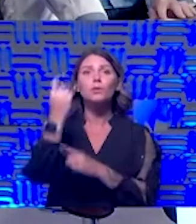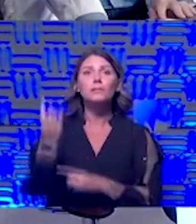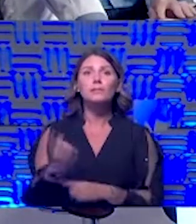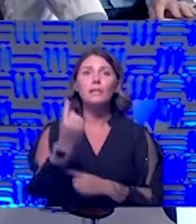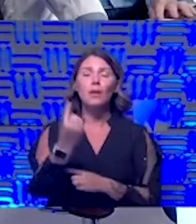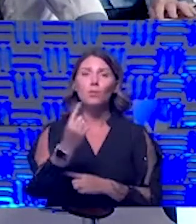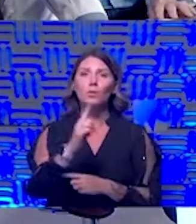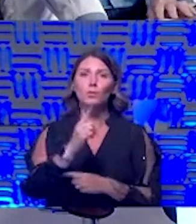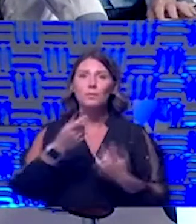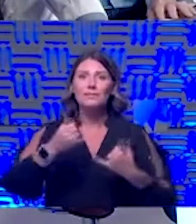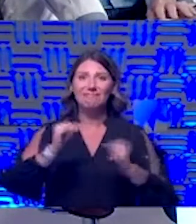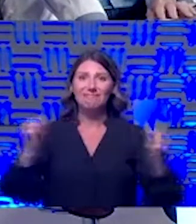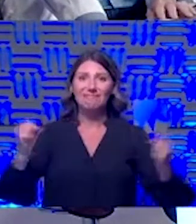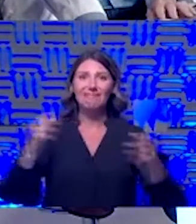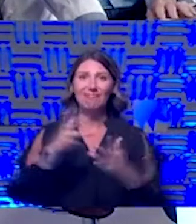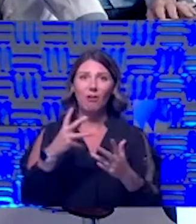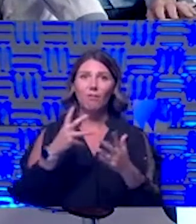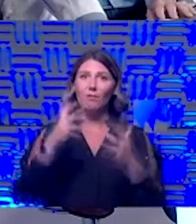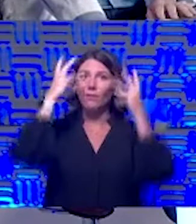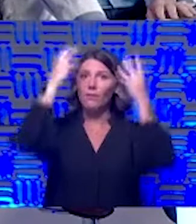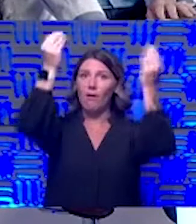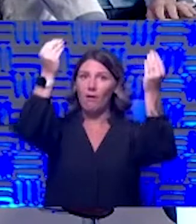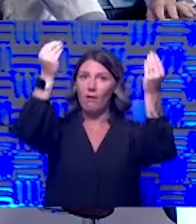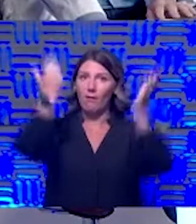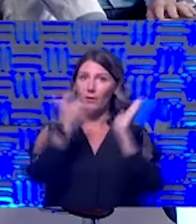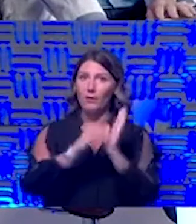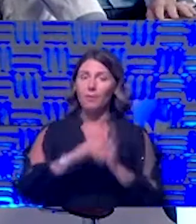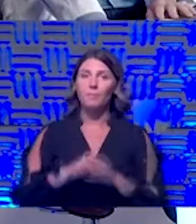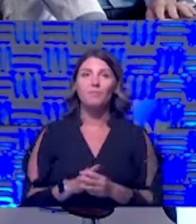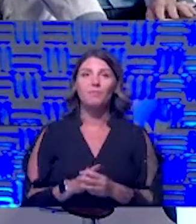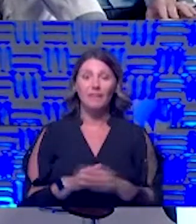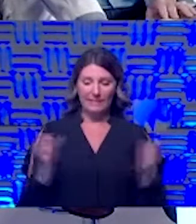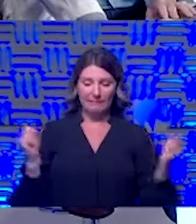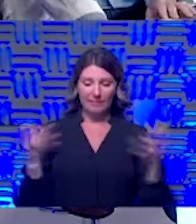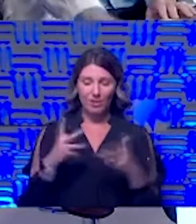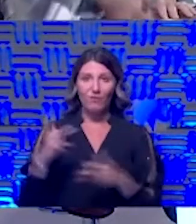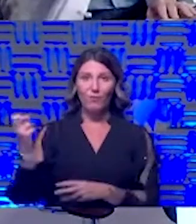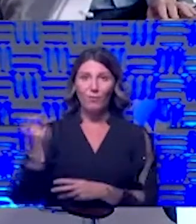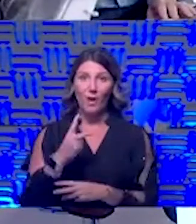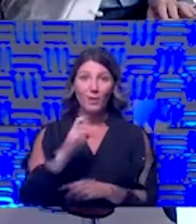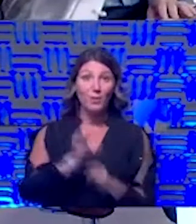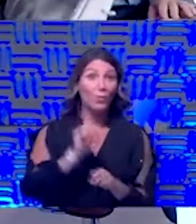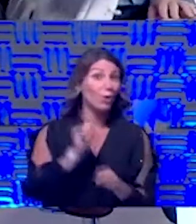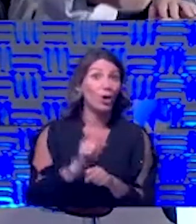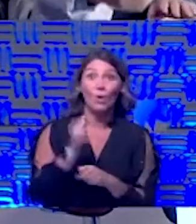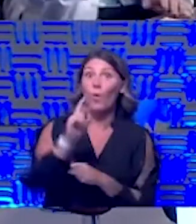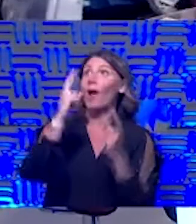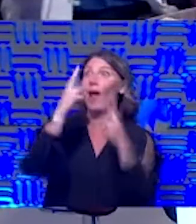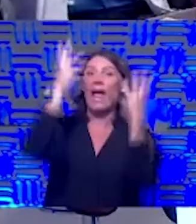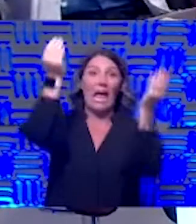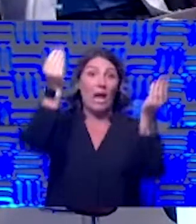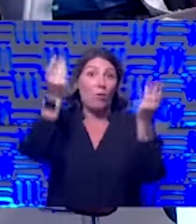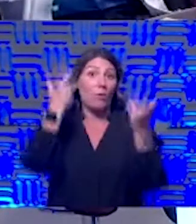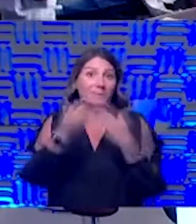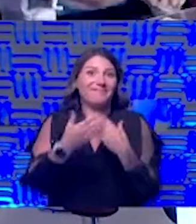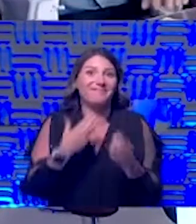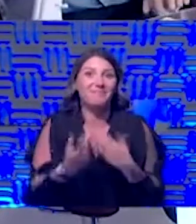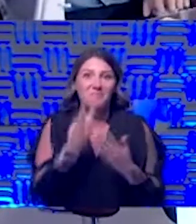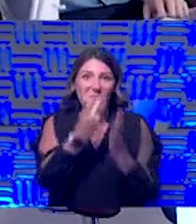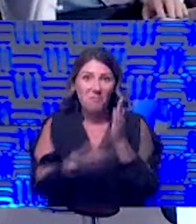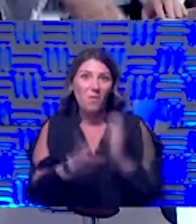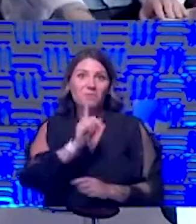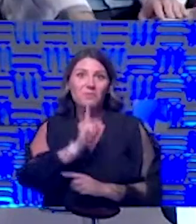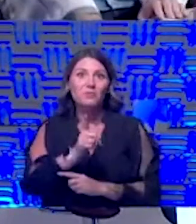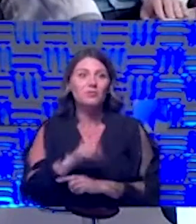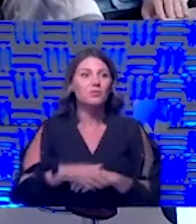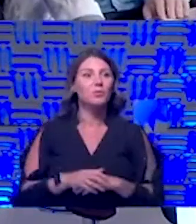still terrified of going back out? Terrified to come back to work, or to go back out, or to come back to work. Both things can be true. Whitney,